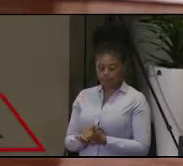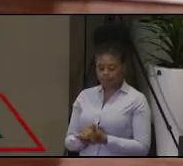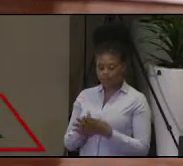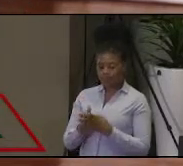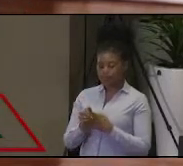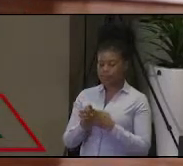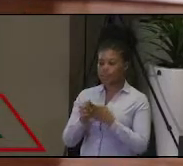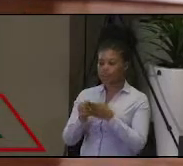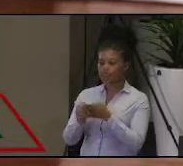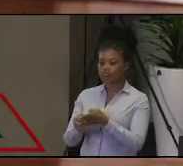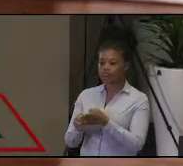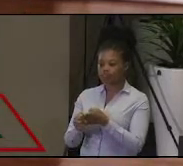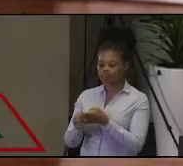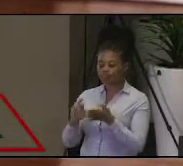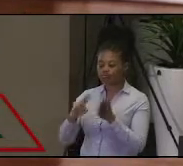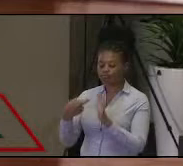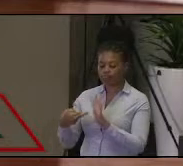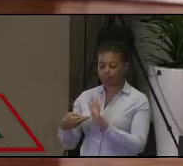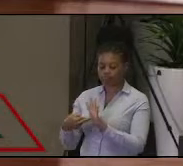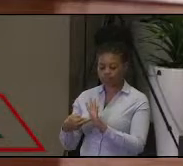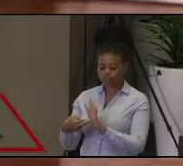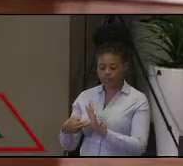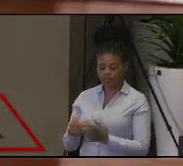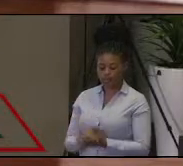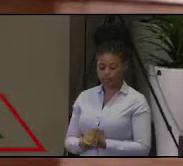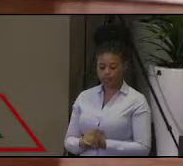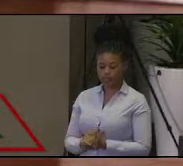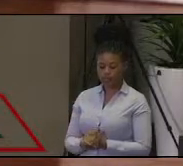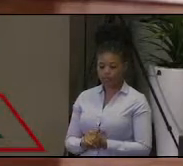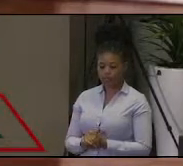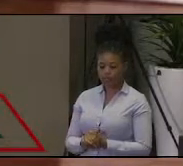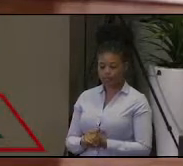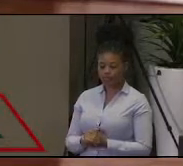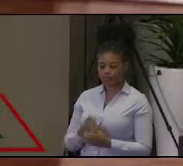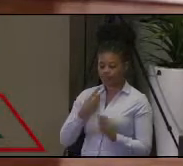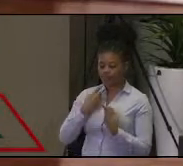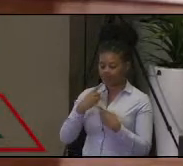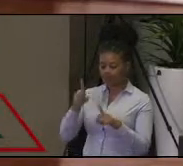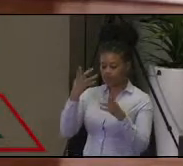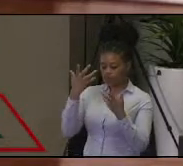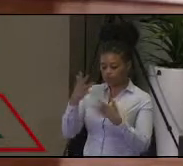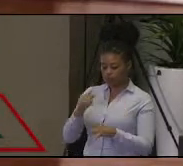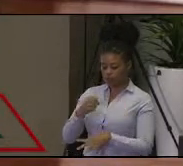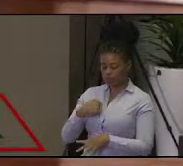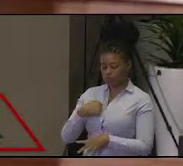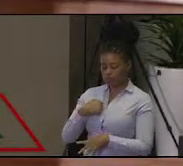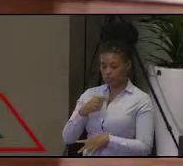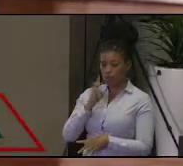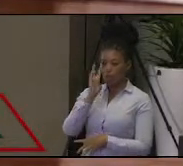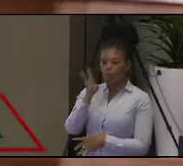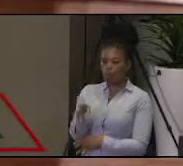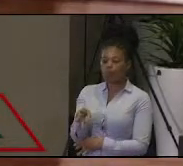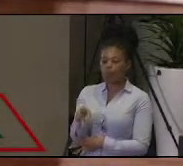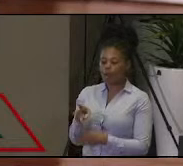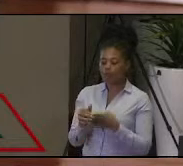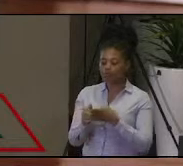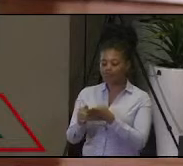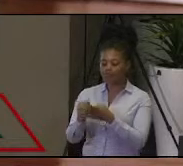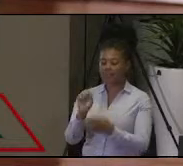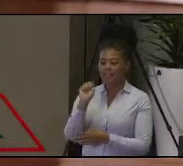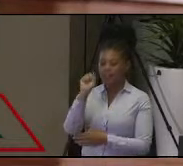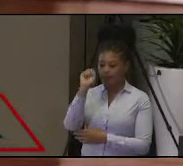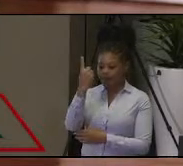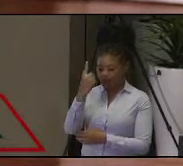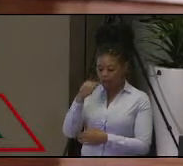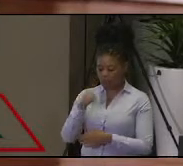leadership roles. And as I have been introduced, that I'm going to be the one that is leading the first part